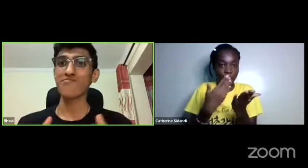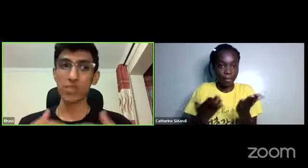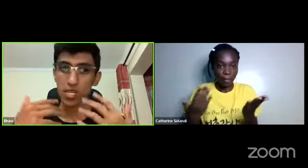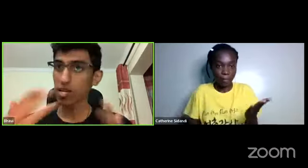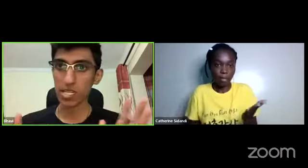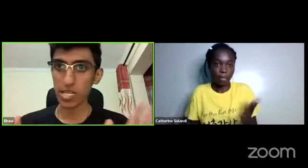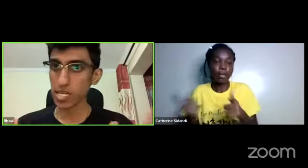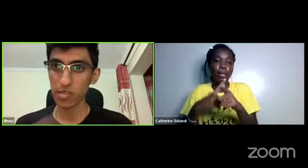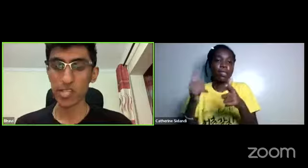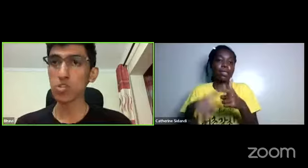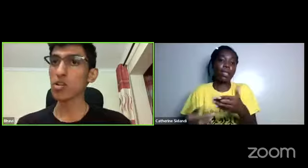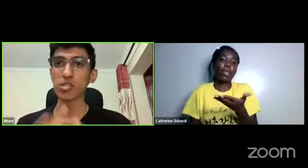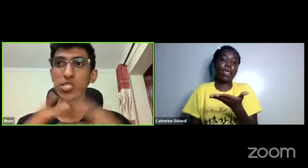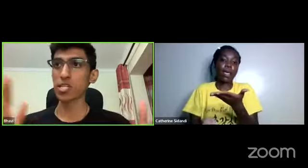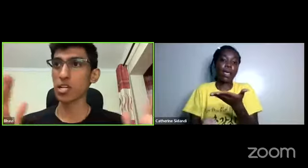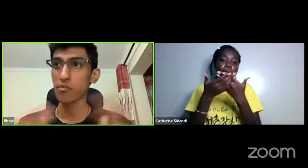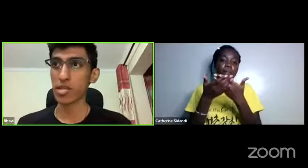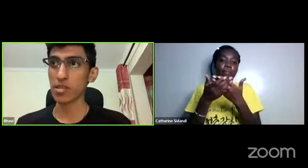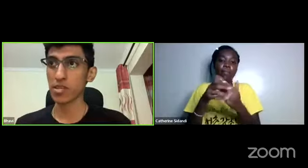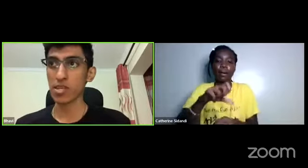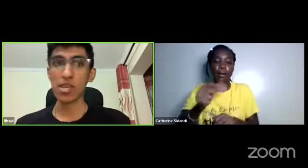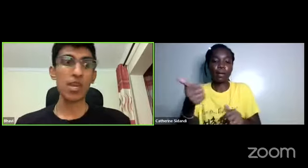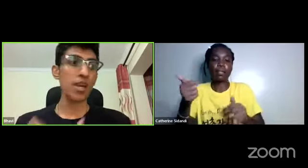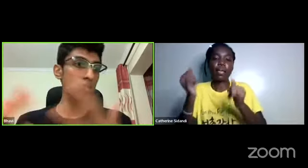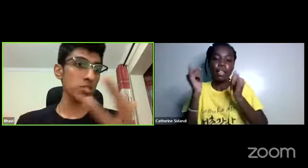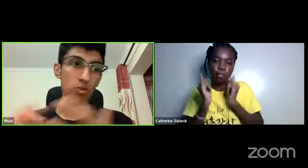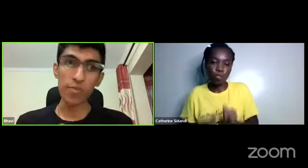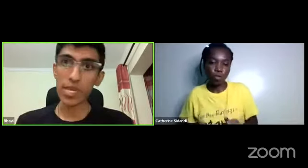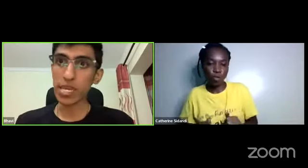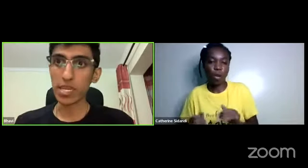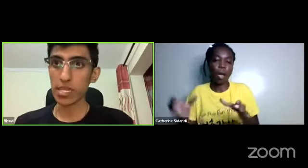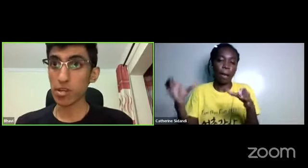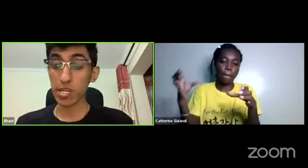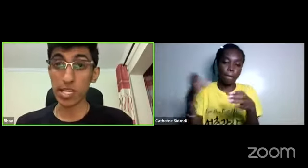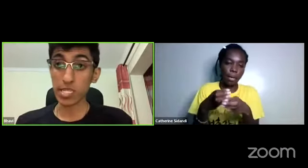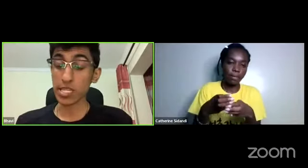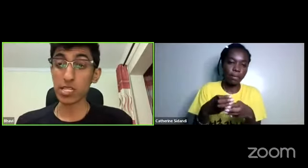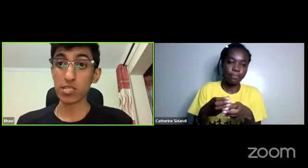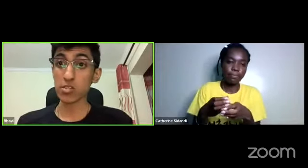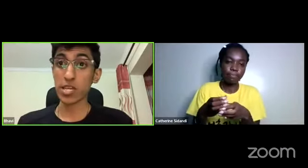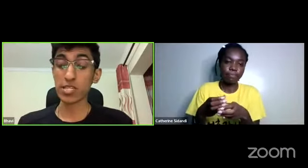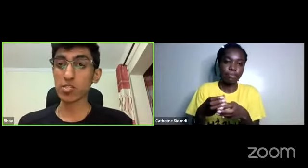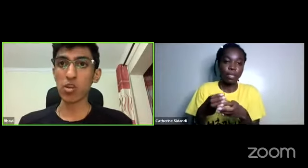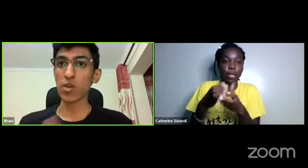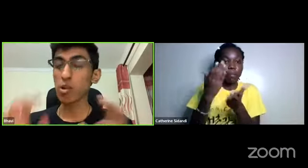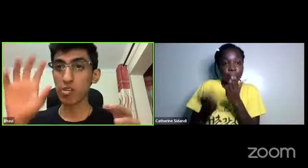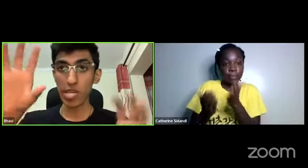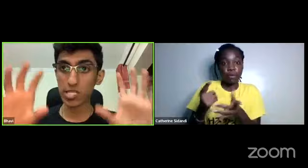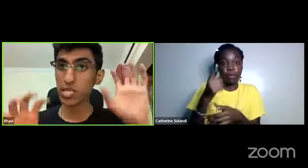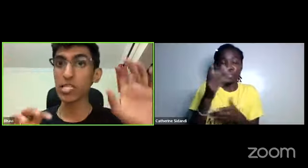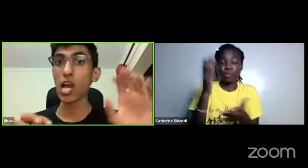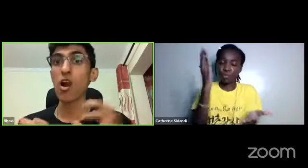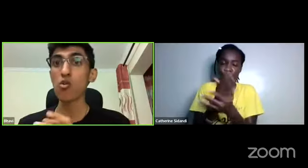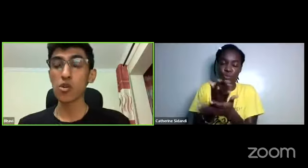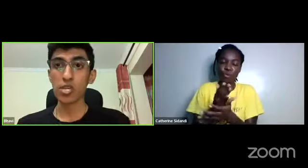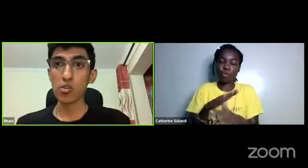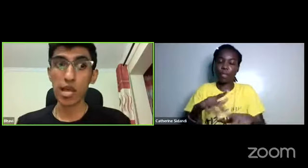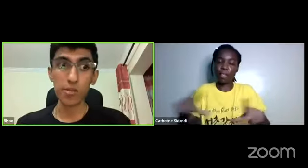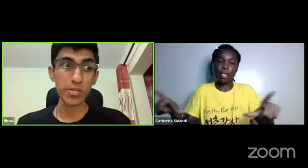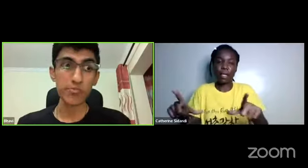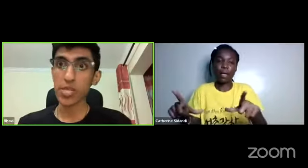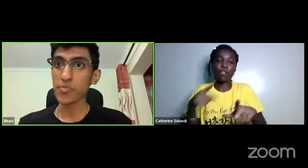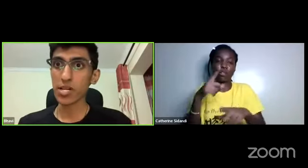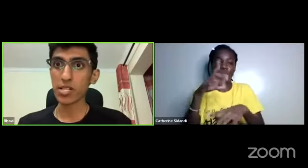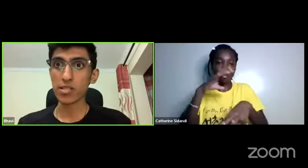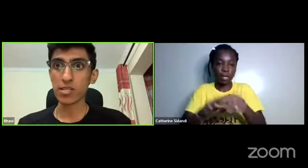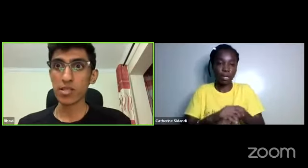helping a certain individual or a certain company. You could be in the real estate industry and talking about your case studies, how you